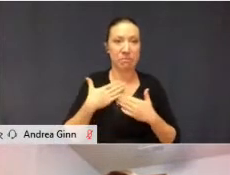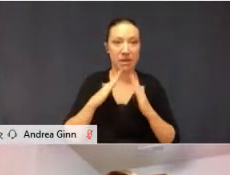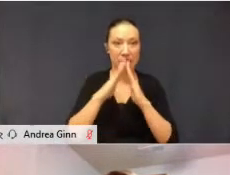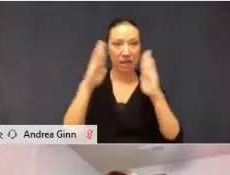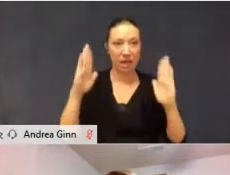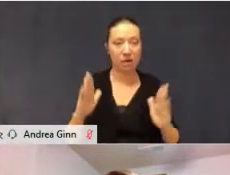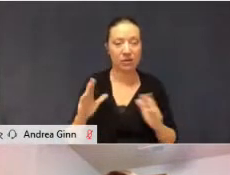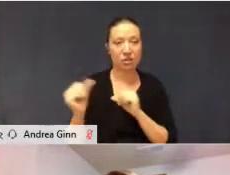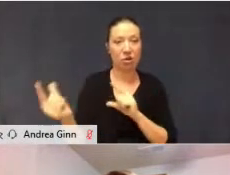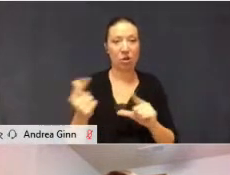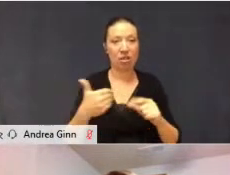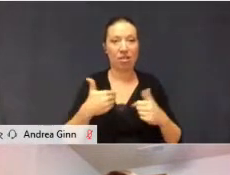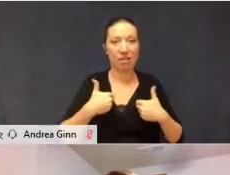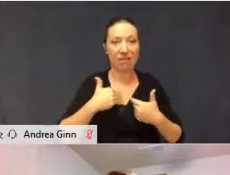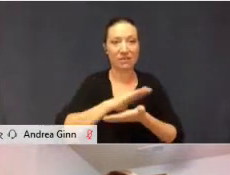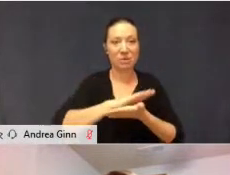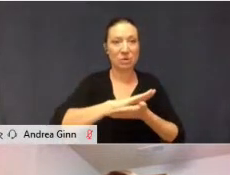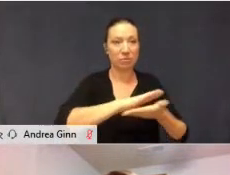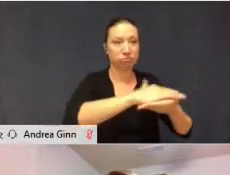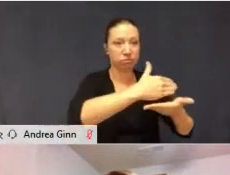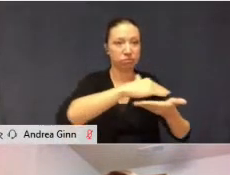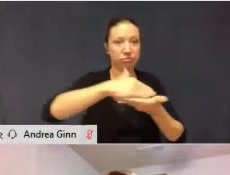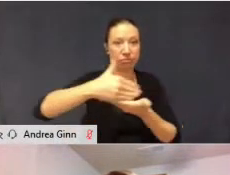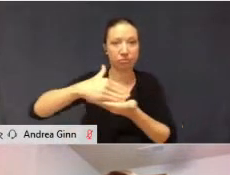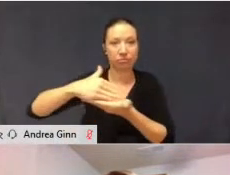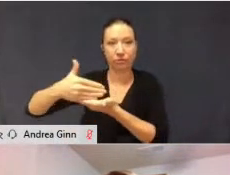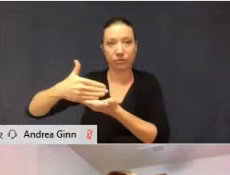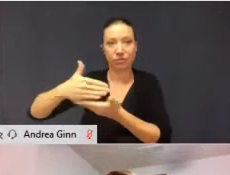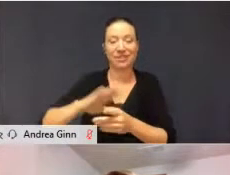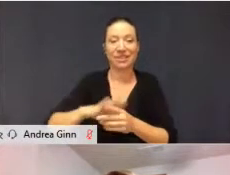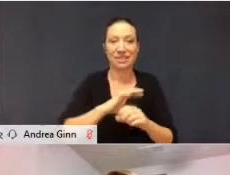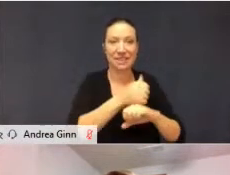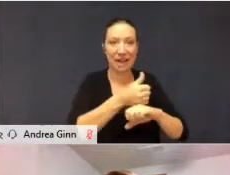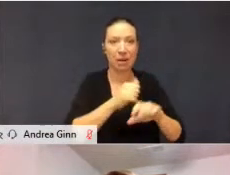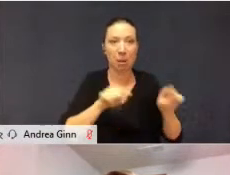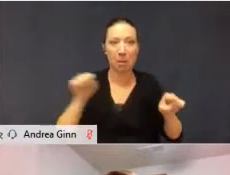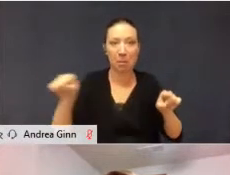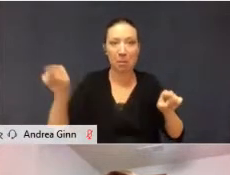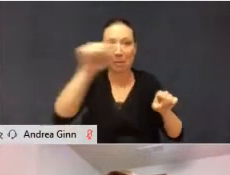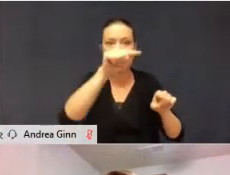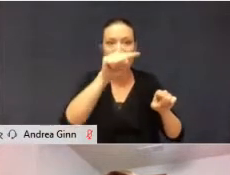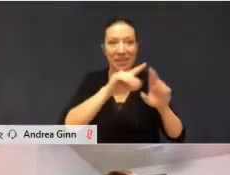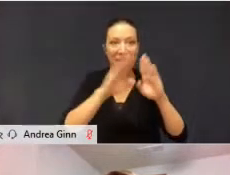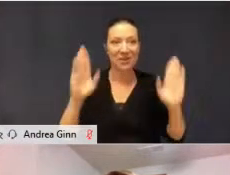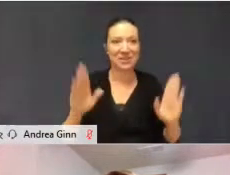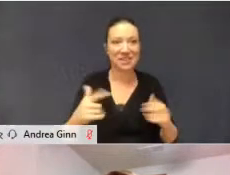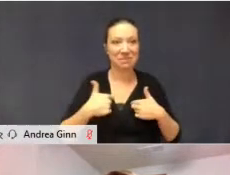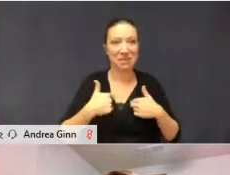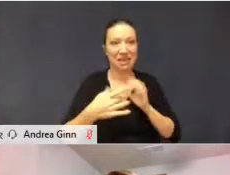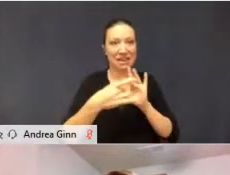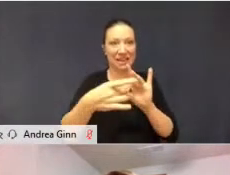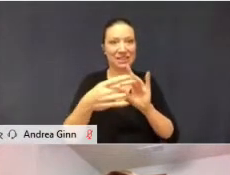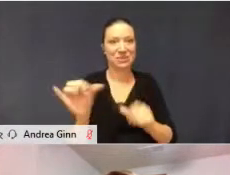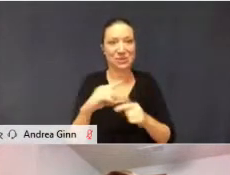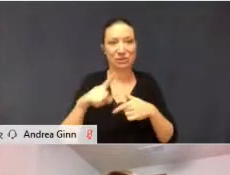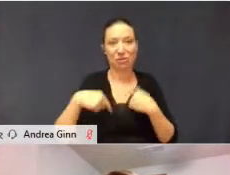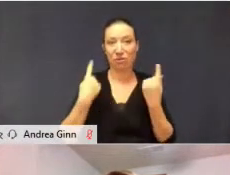their own Chromebooks all over this house. And I'm on, and so far, no